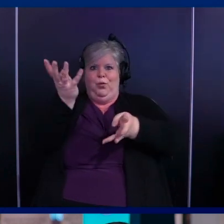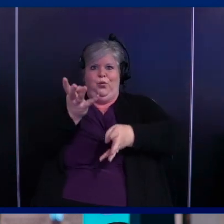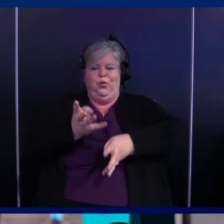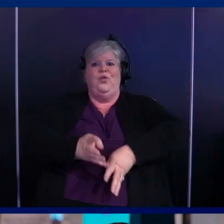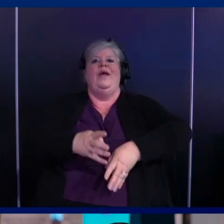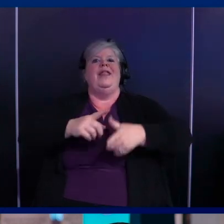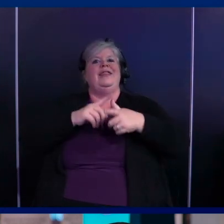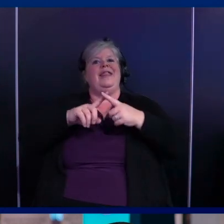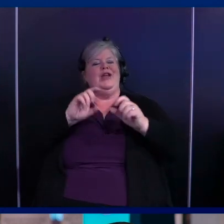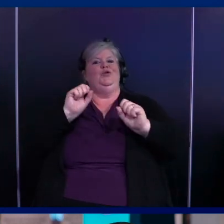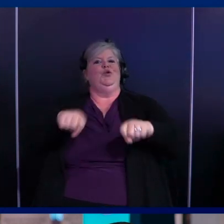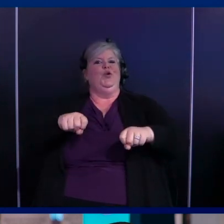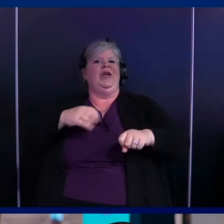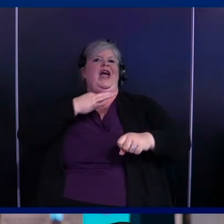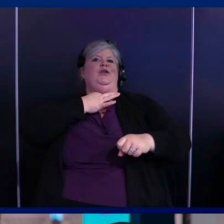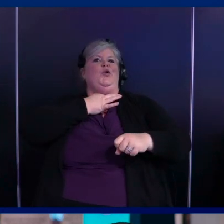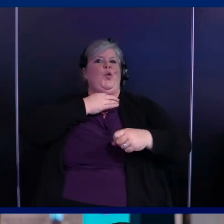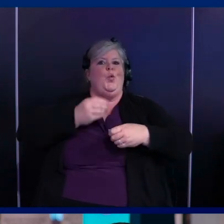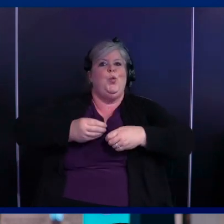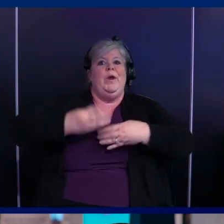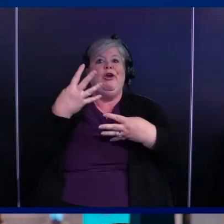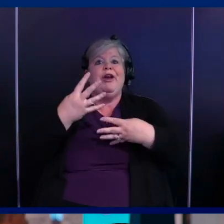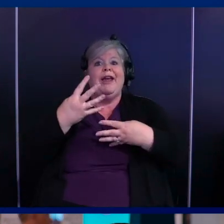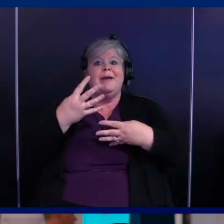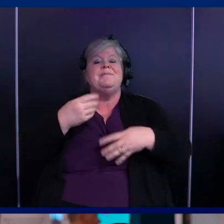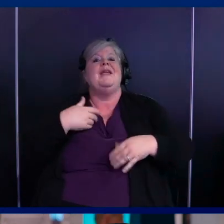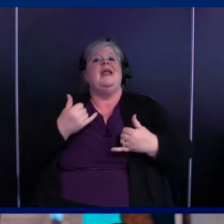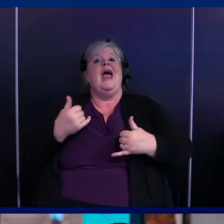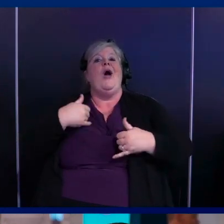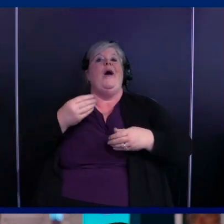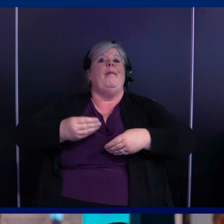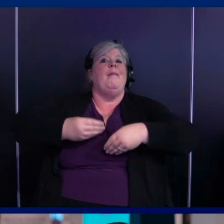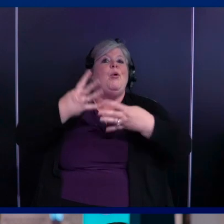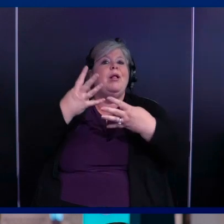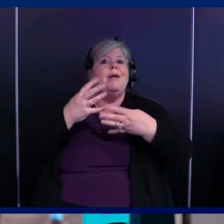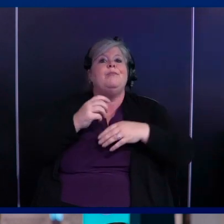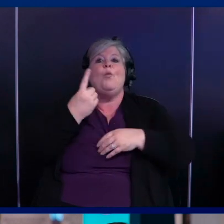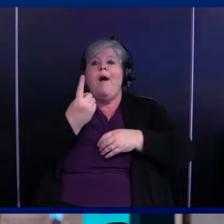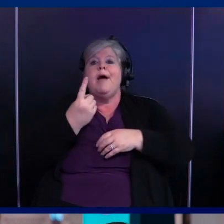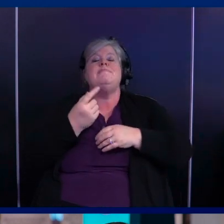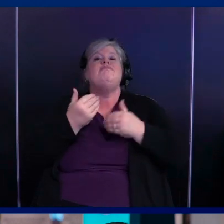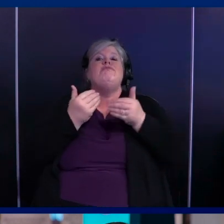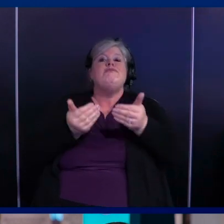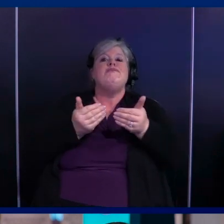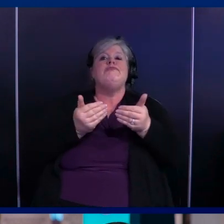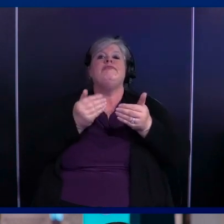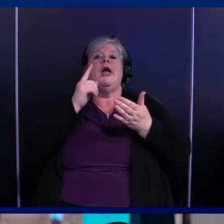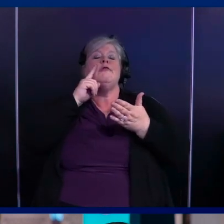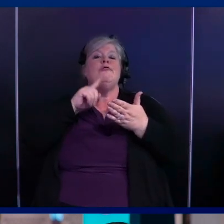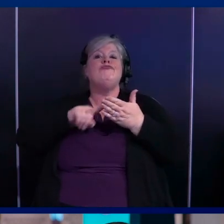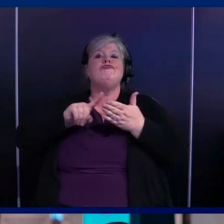data. So here I'm going to pull up Athena and just look at